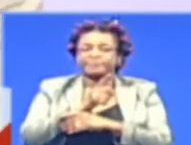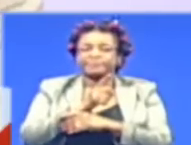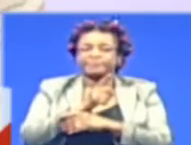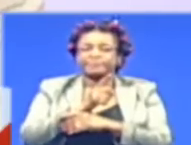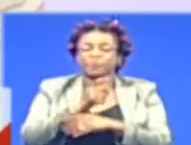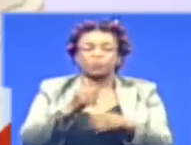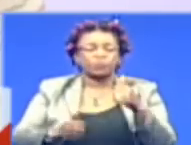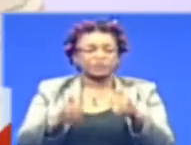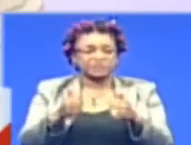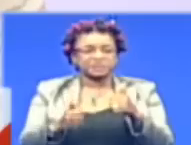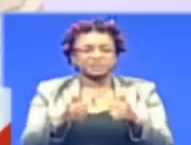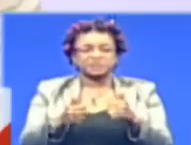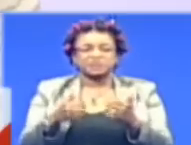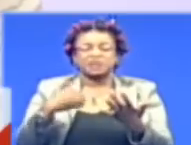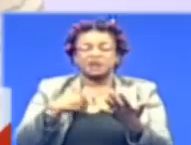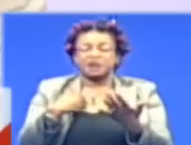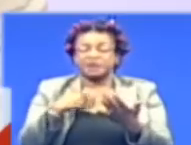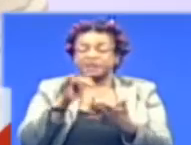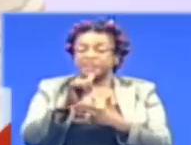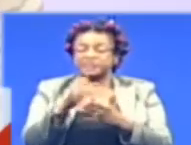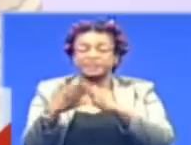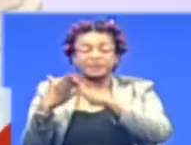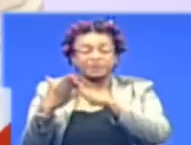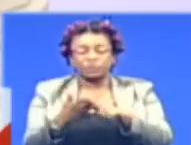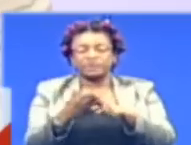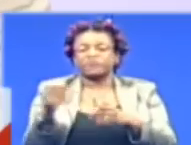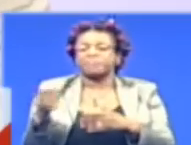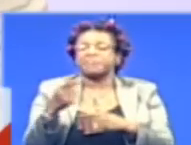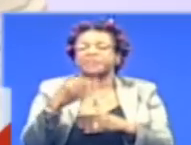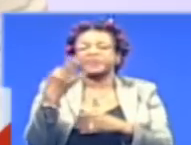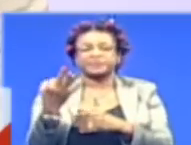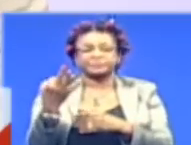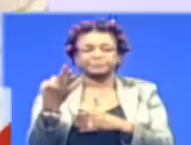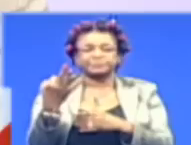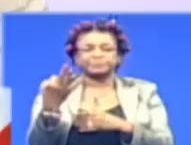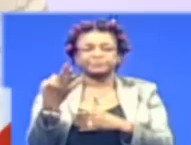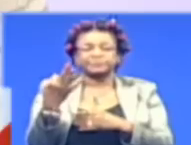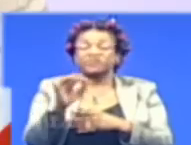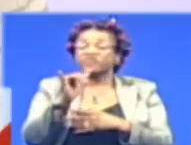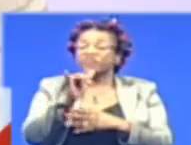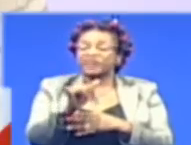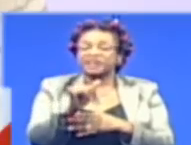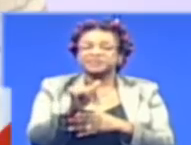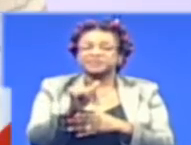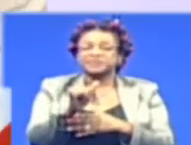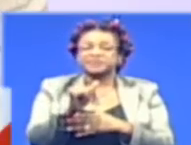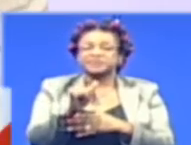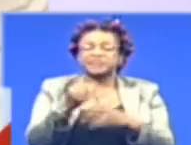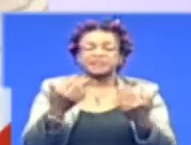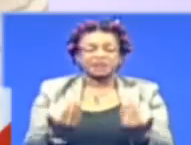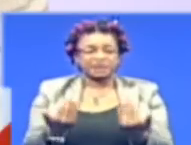which praised the logging for 3 months. It's out of that particular thing that currently